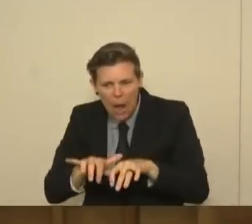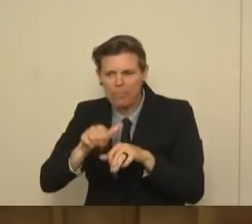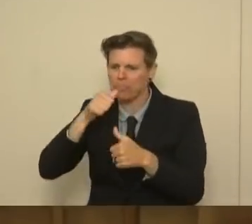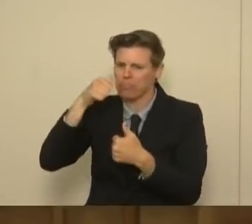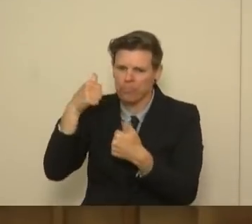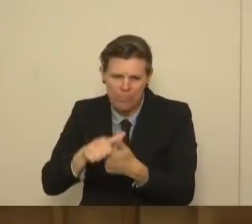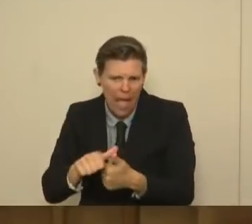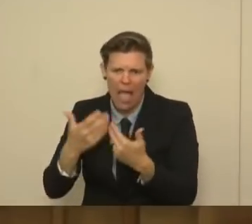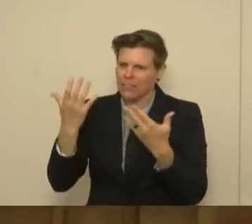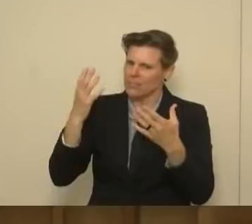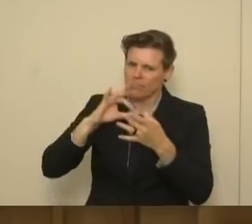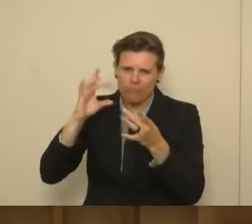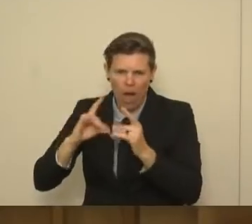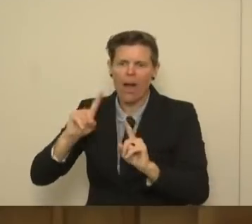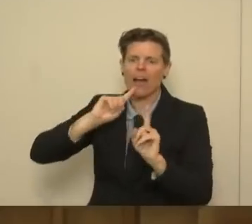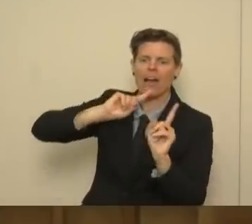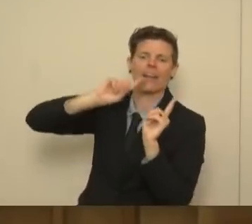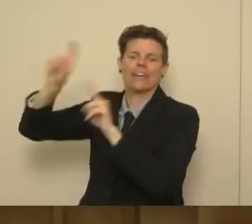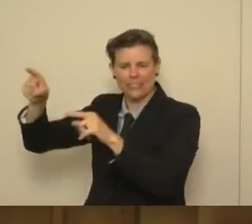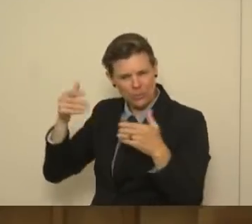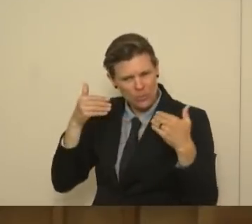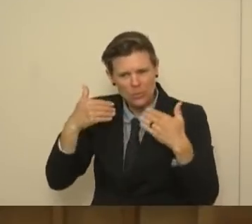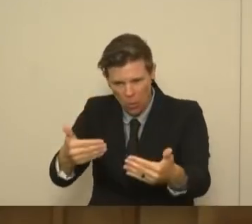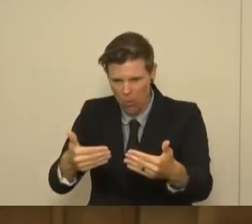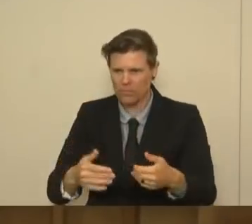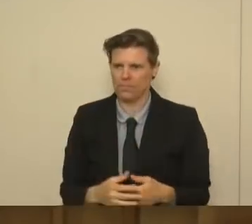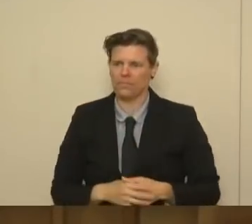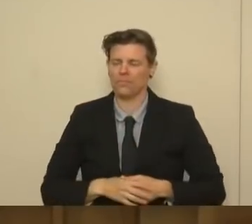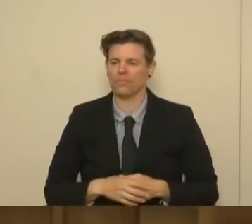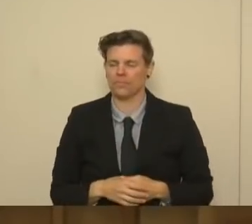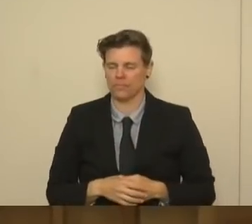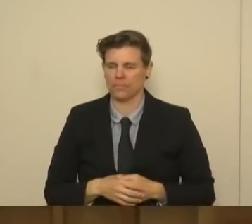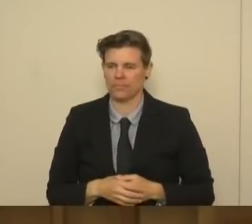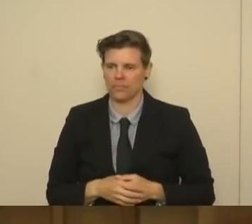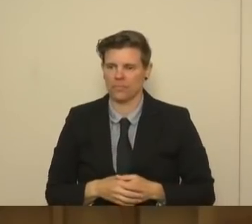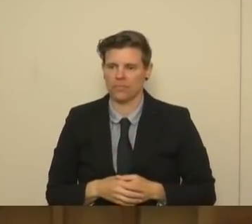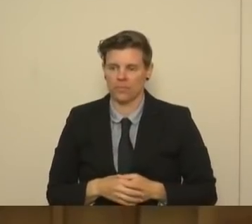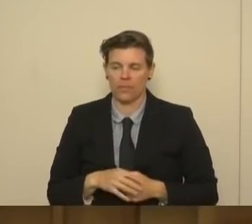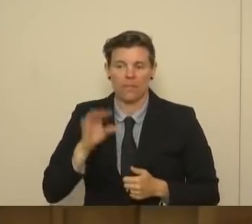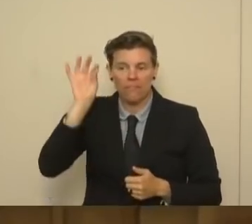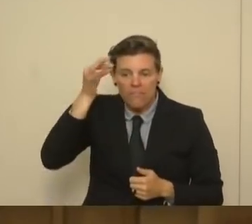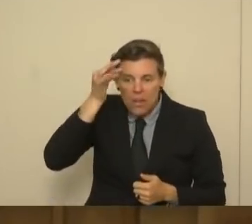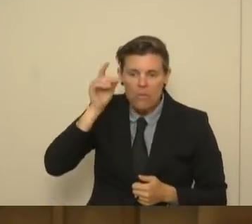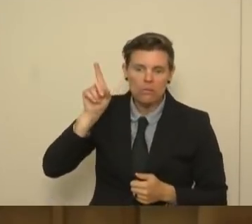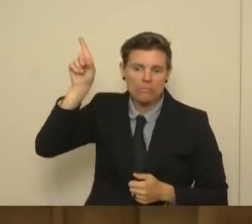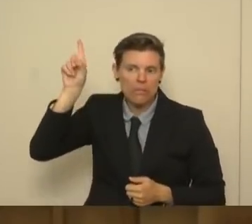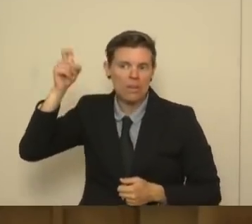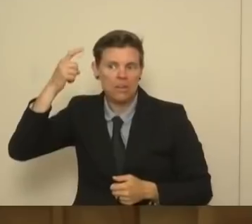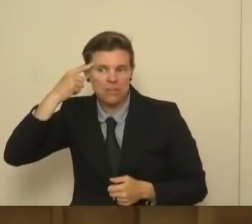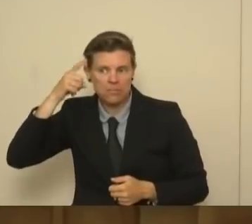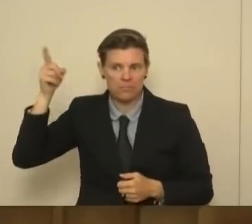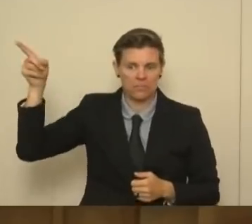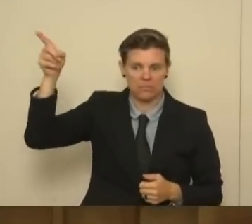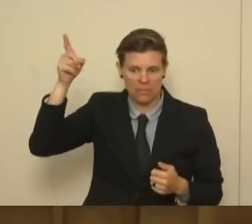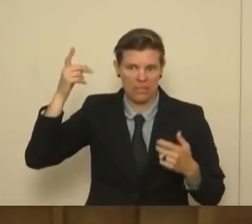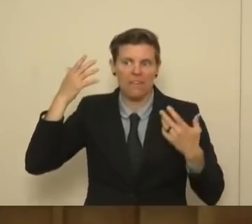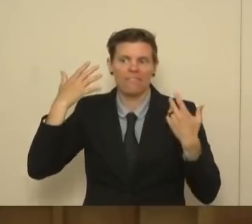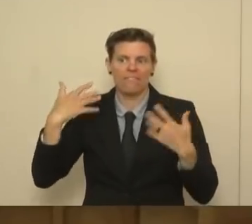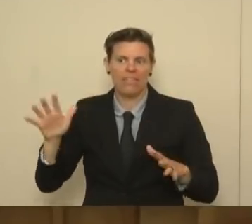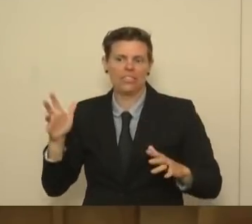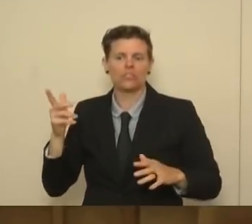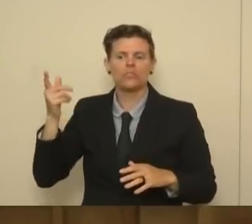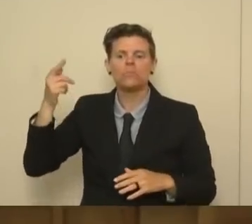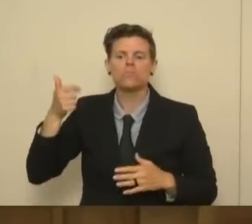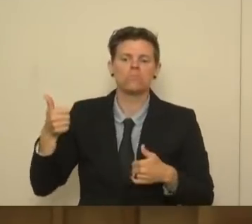of the federal administration coming out with an executive order and a memo about who was going to be counted and who